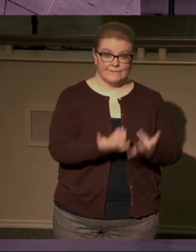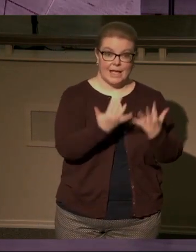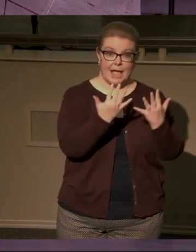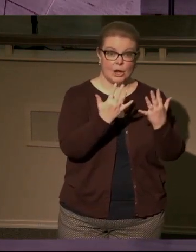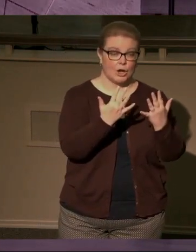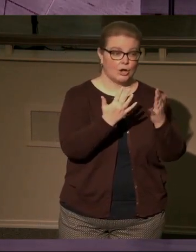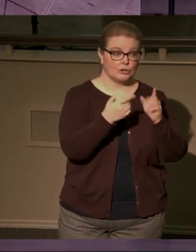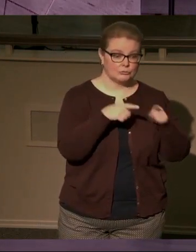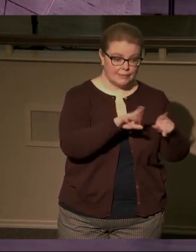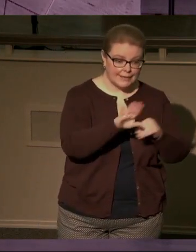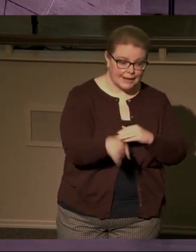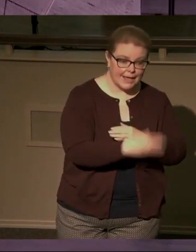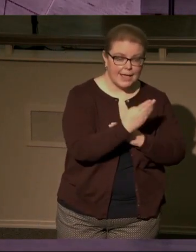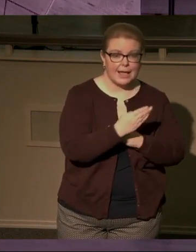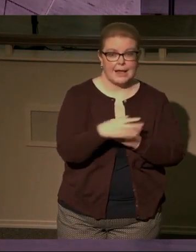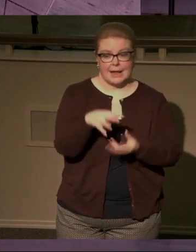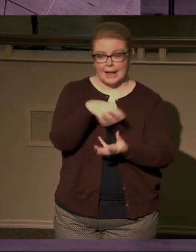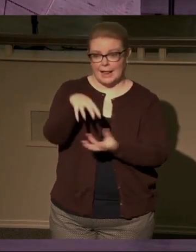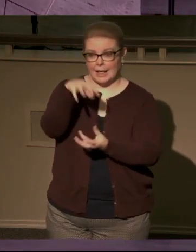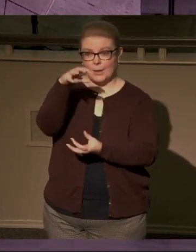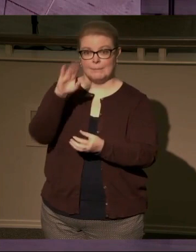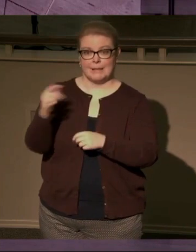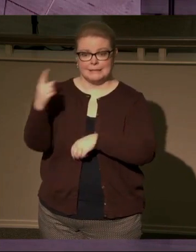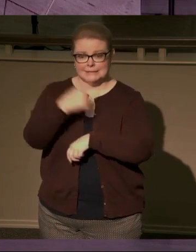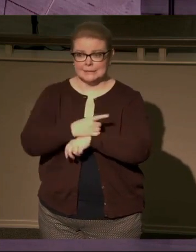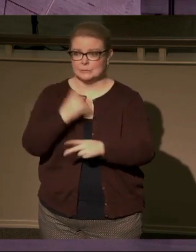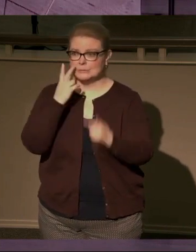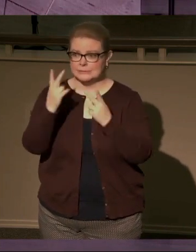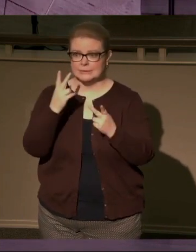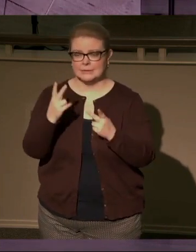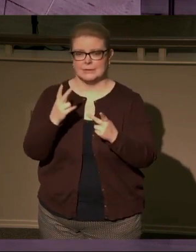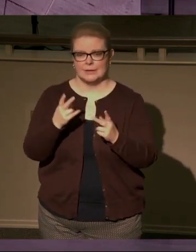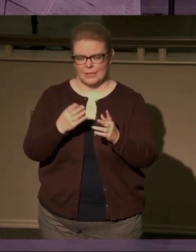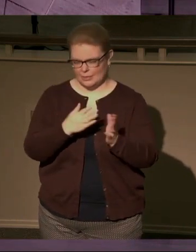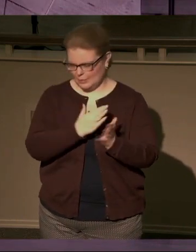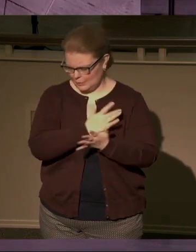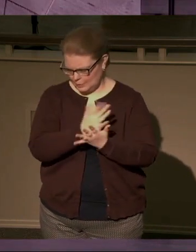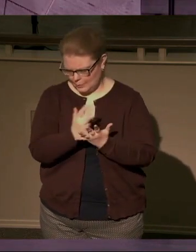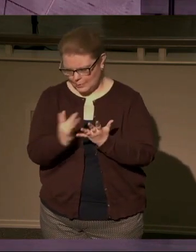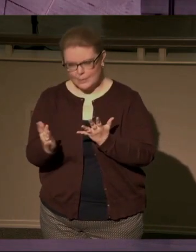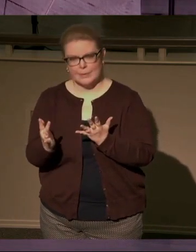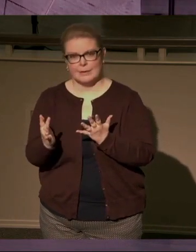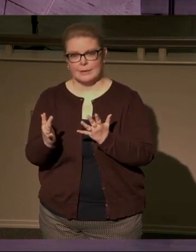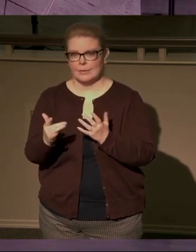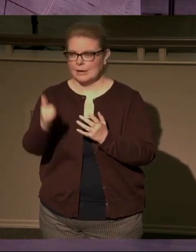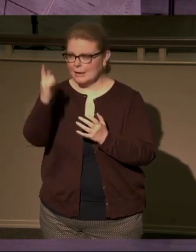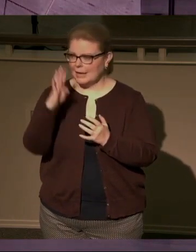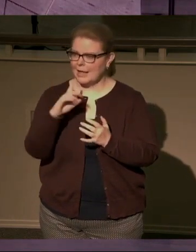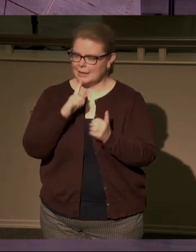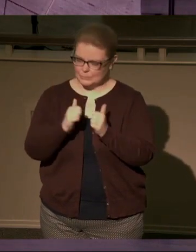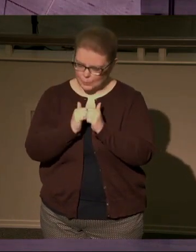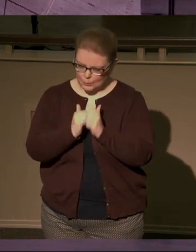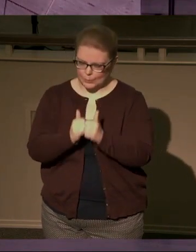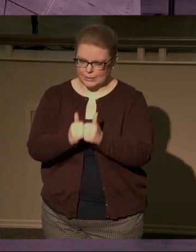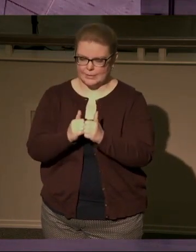of cloud by day. And throughout, God superintends. And he's like right there with Israel.